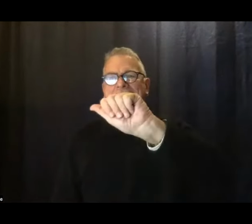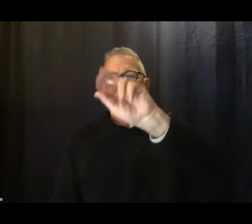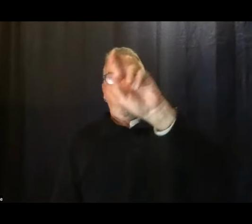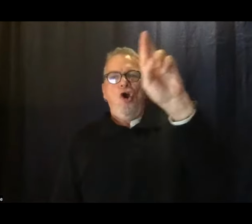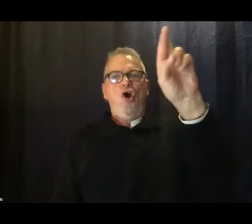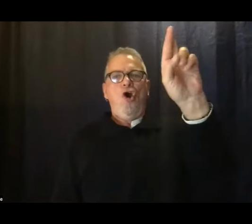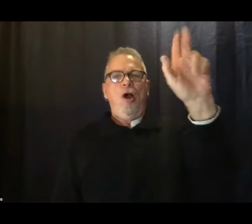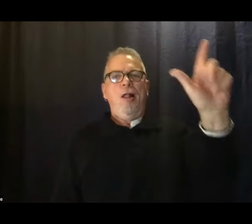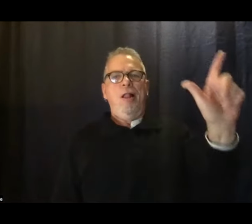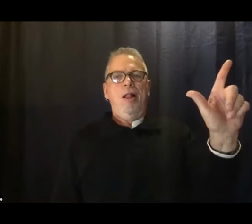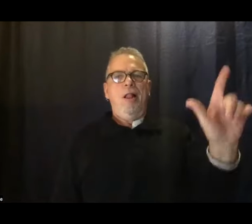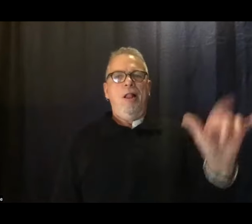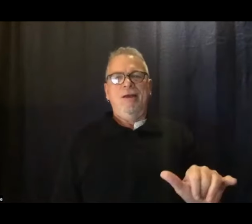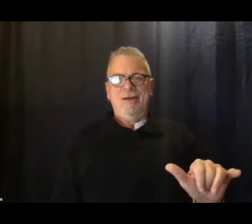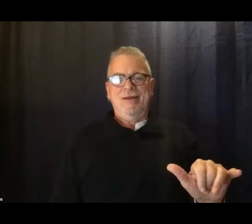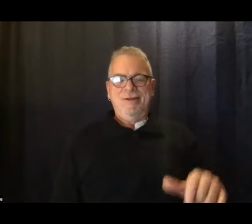So